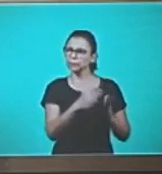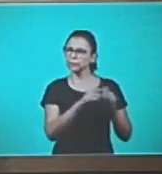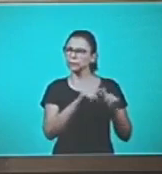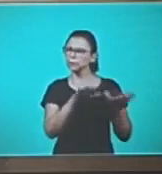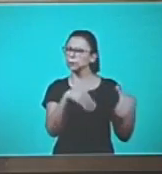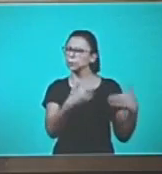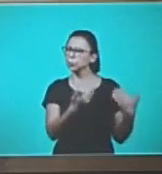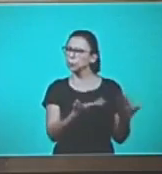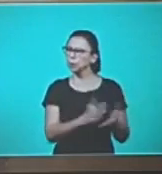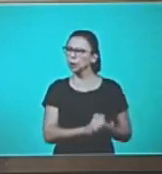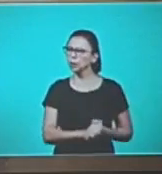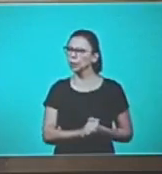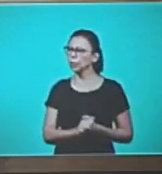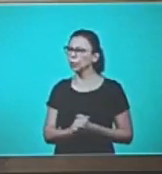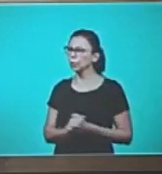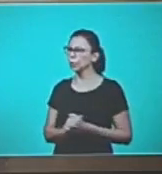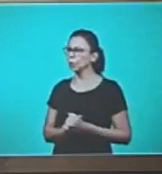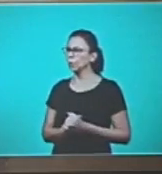their addictions.